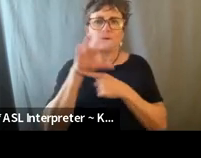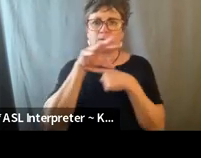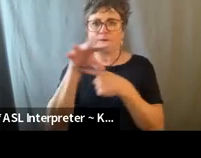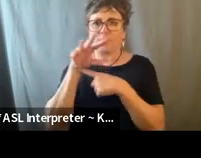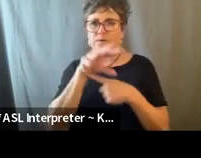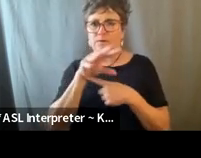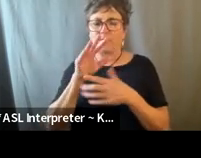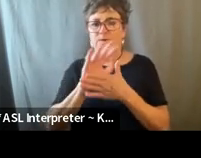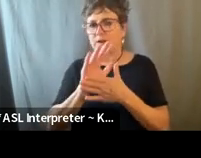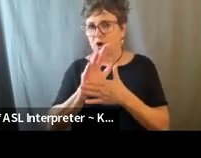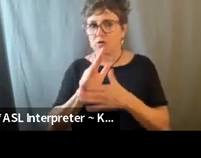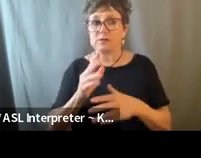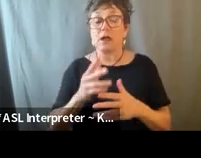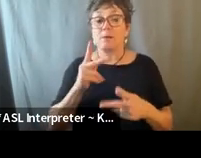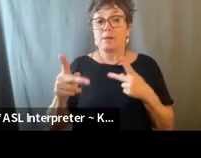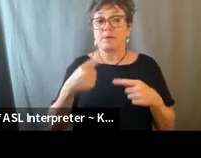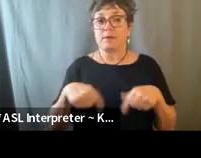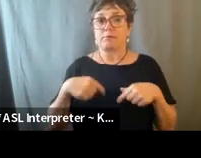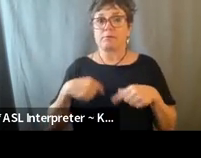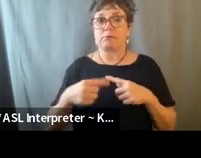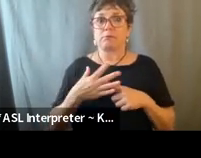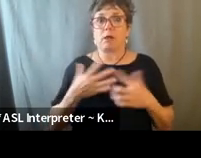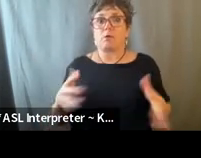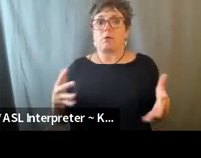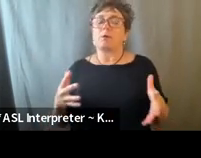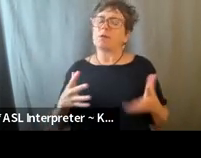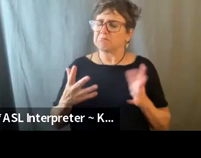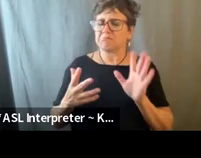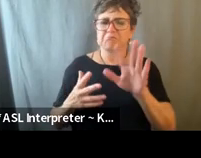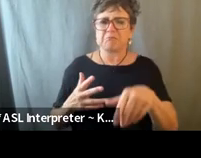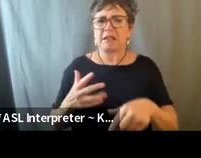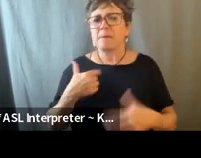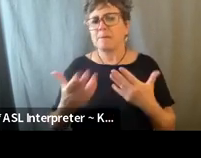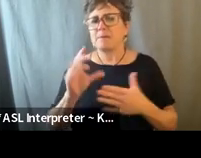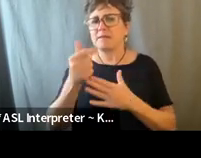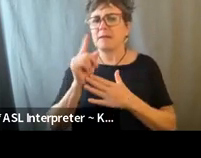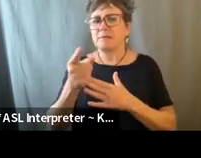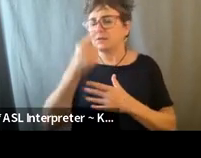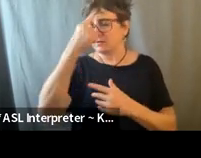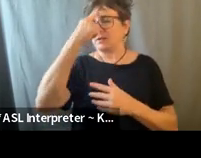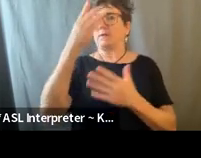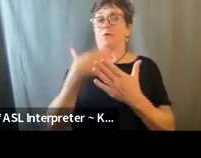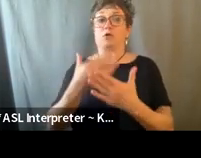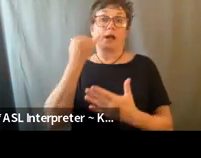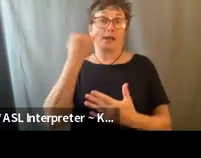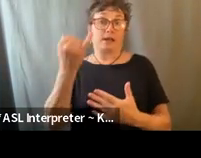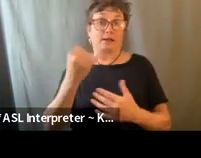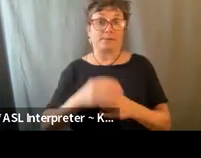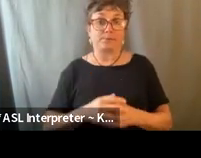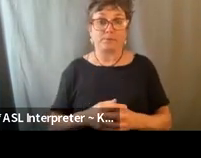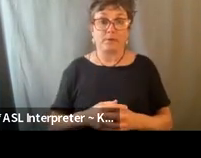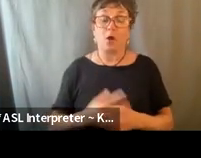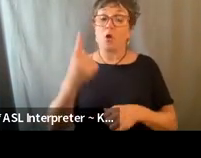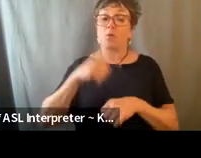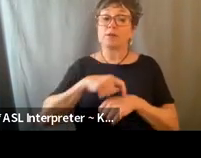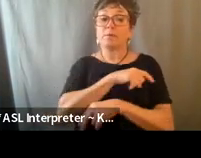pretty intimidating for a lot of people, but it can take, maybe 10 minutes to think of a really good idea. I one time, sat down